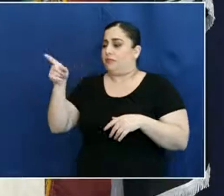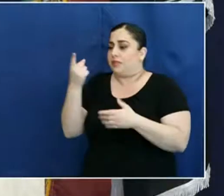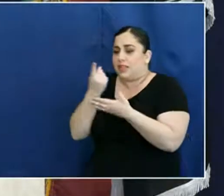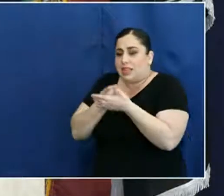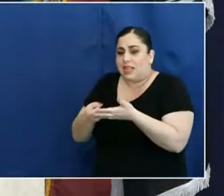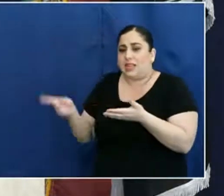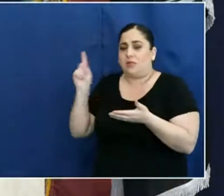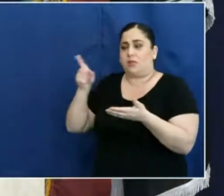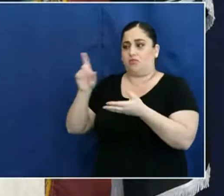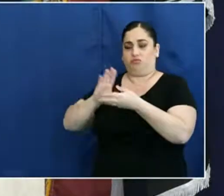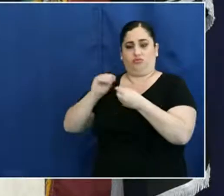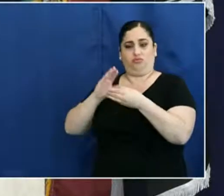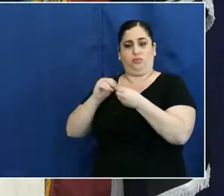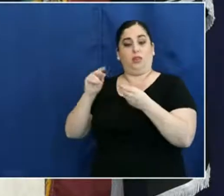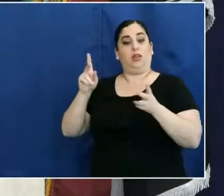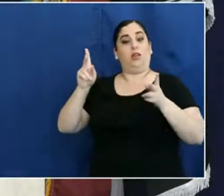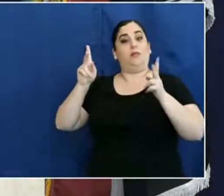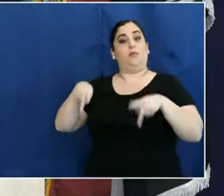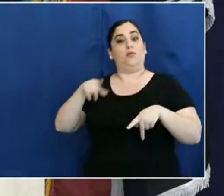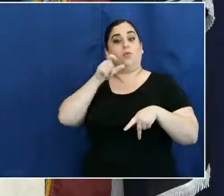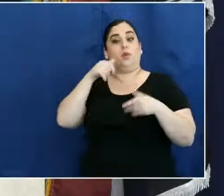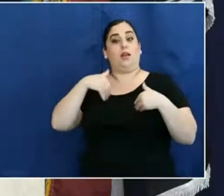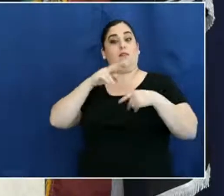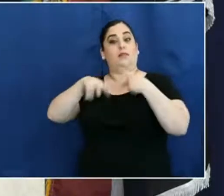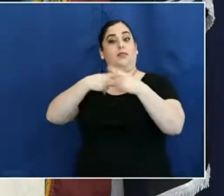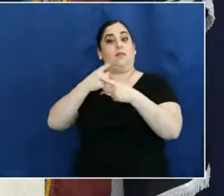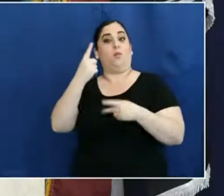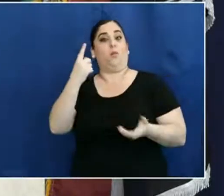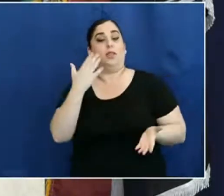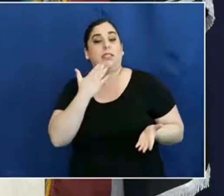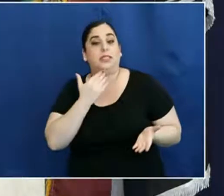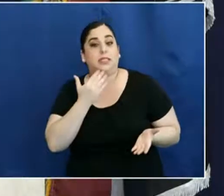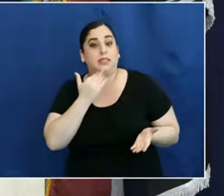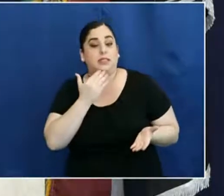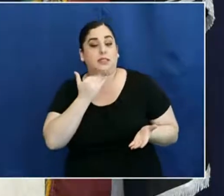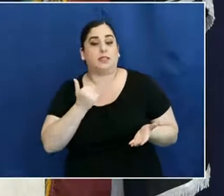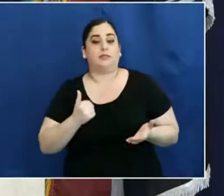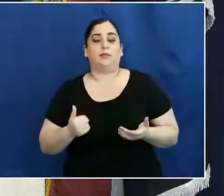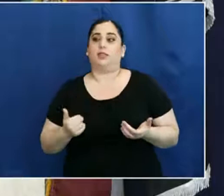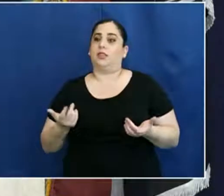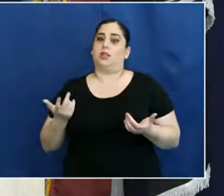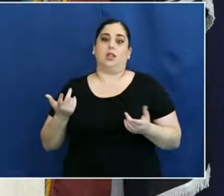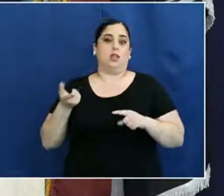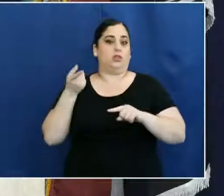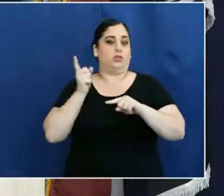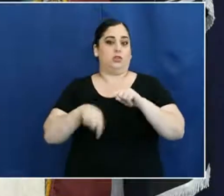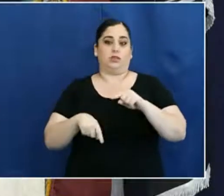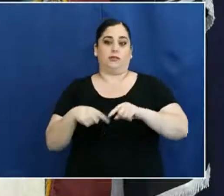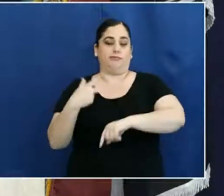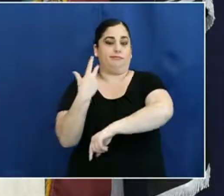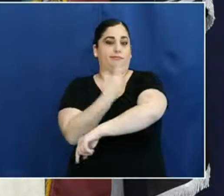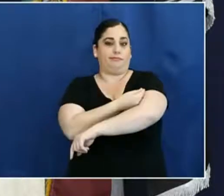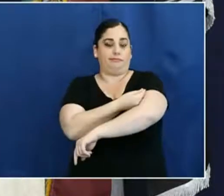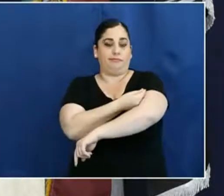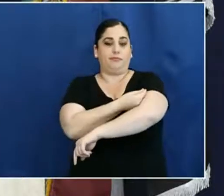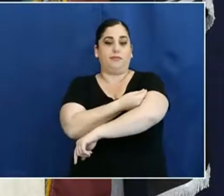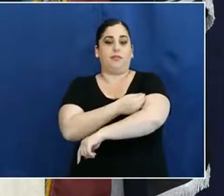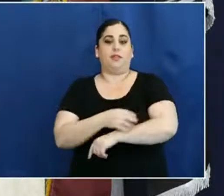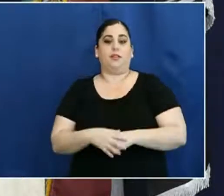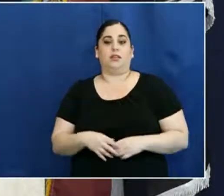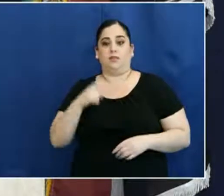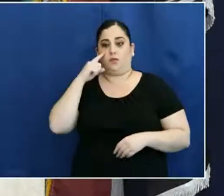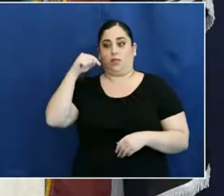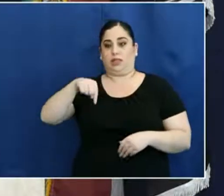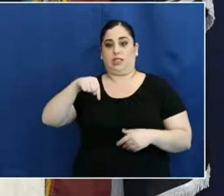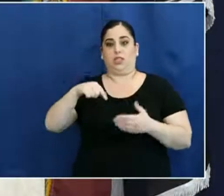from hypertension were not initially eligible for that phase 1C for anyone between the ages of 16 and 64 with some